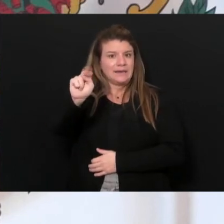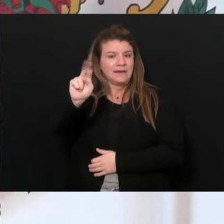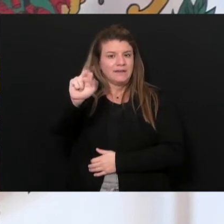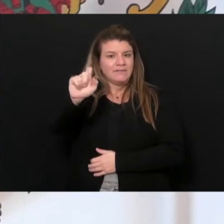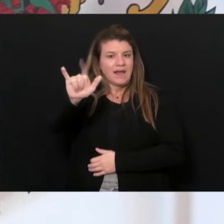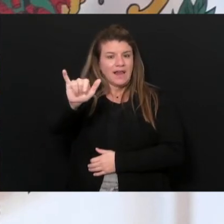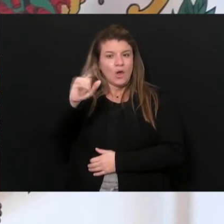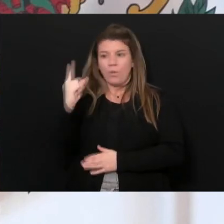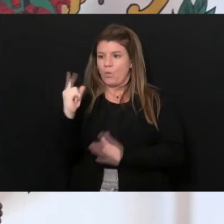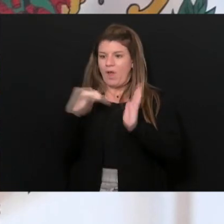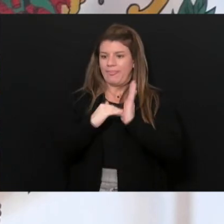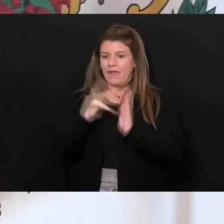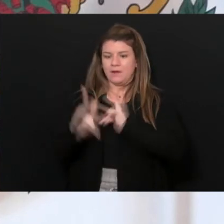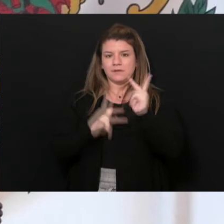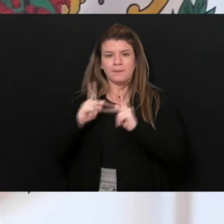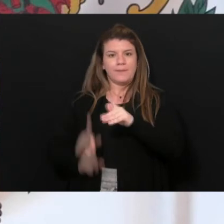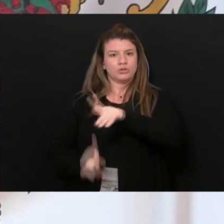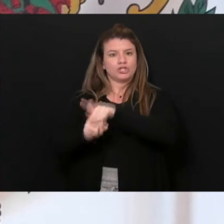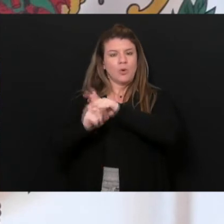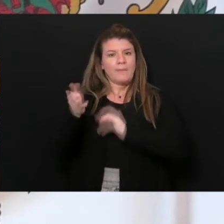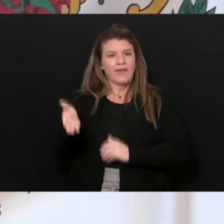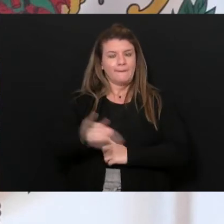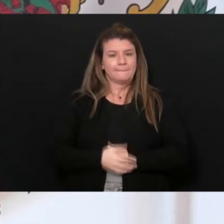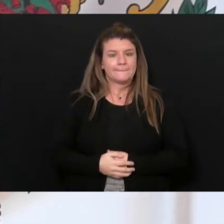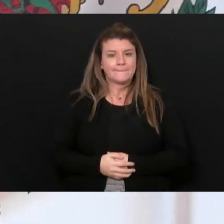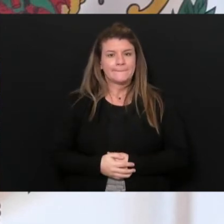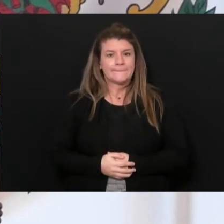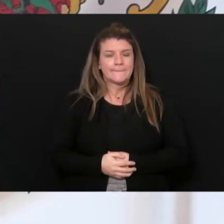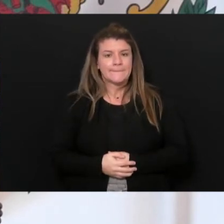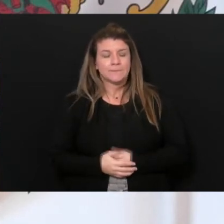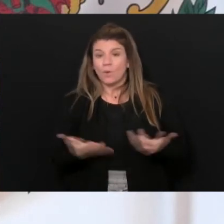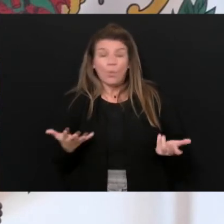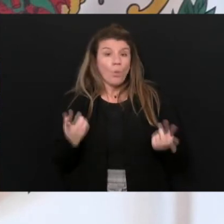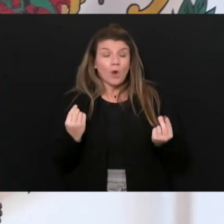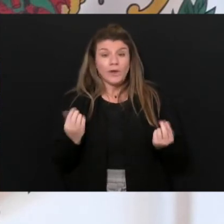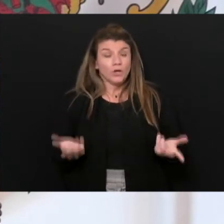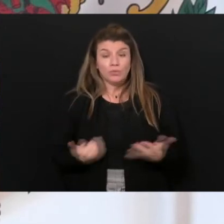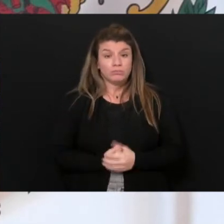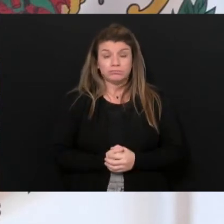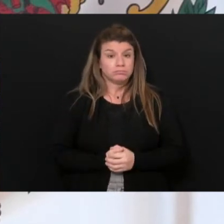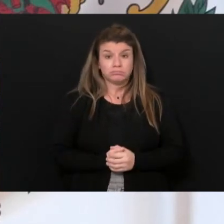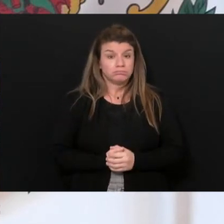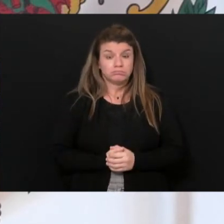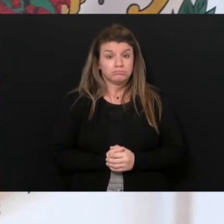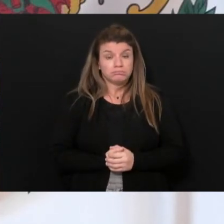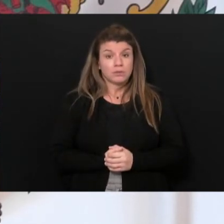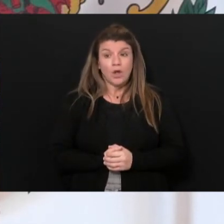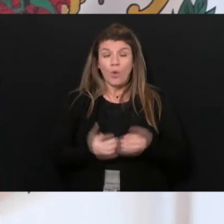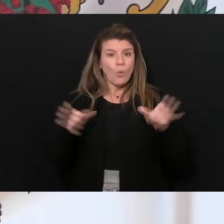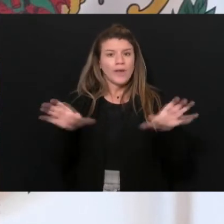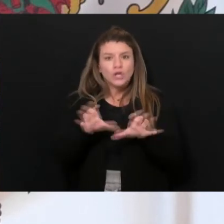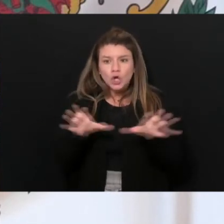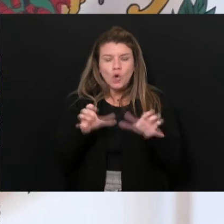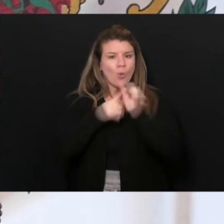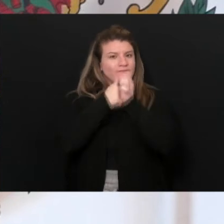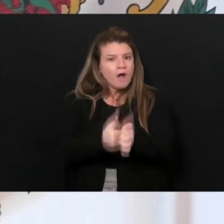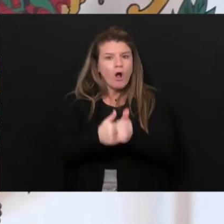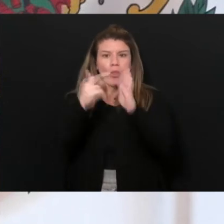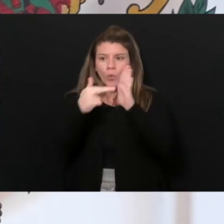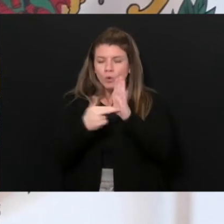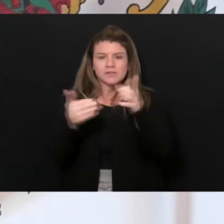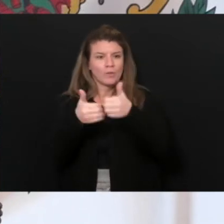When 1,000 people come, 1,000 people are there, and we separate and we do all the protocols in